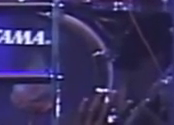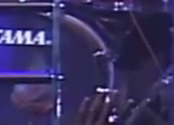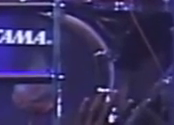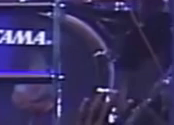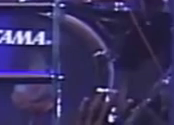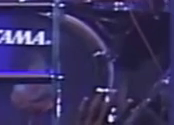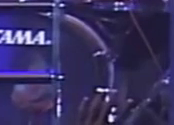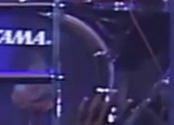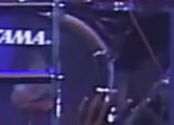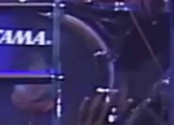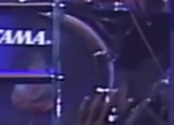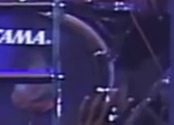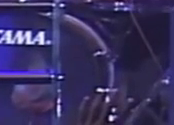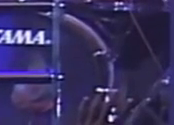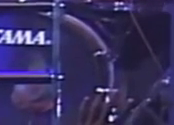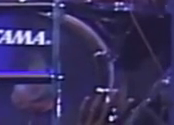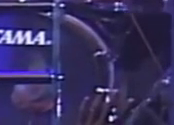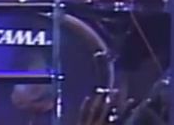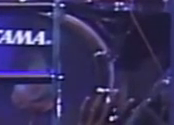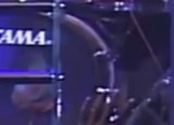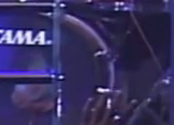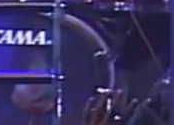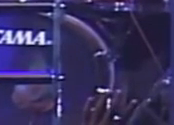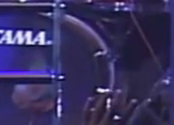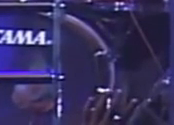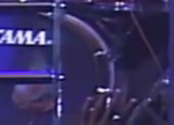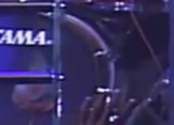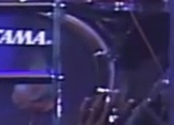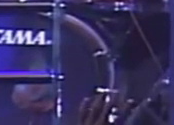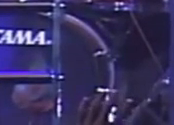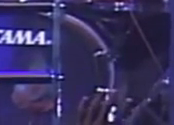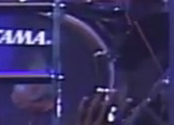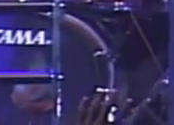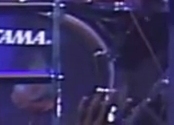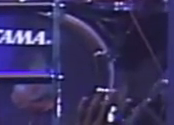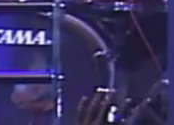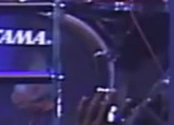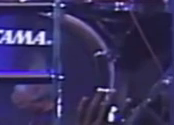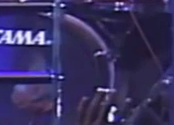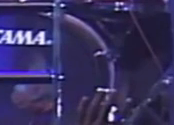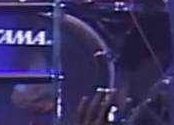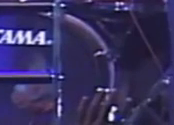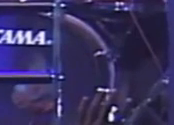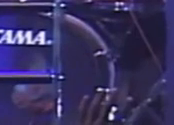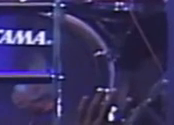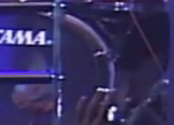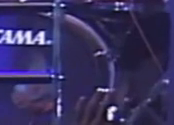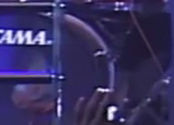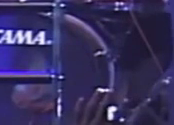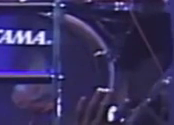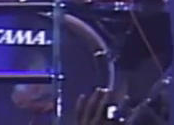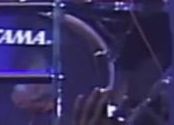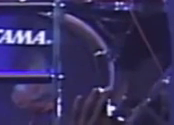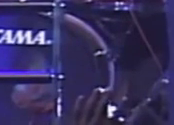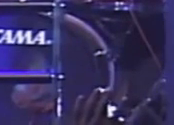you. I ask you to overcome the evil one in their lives. Overcome Satan in the